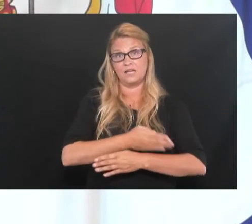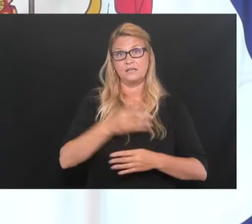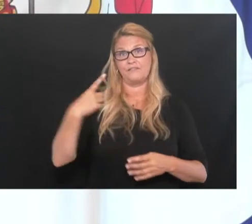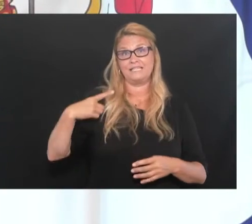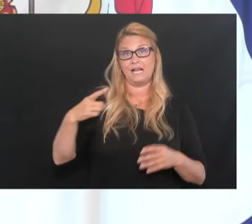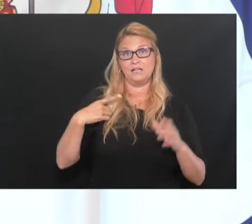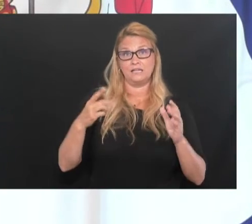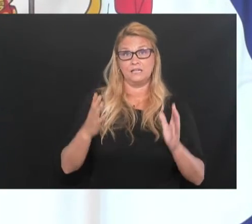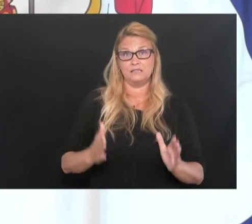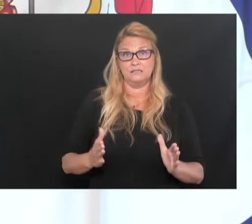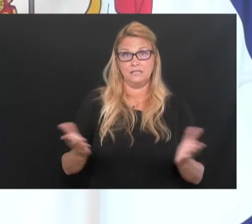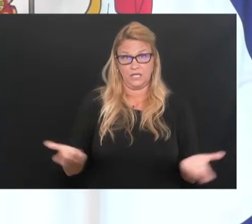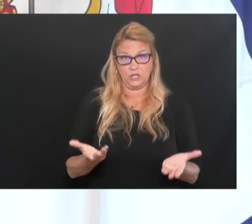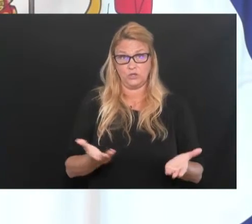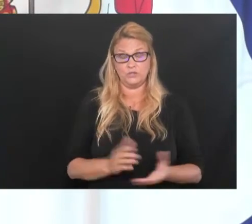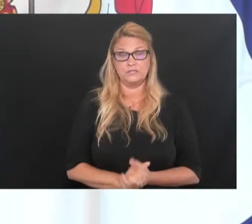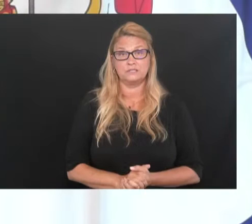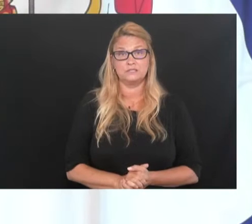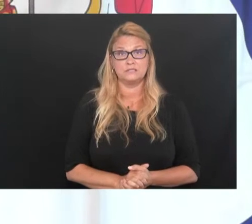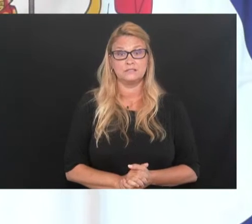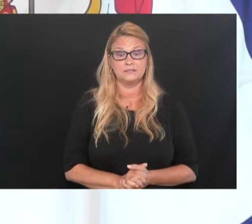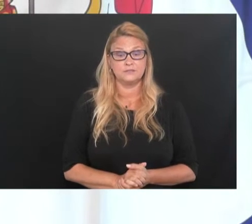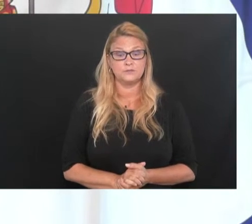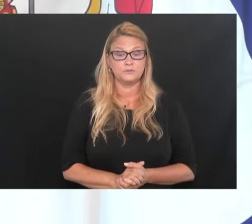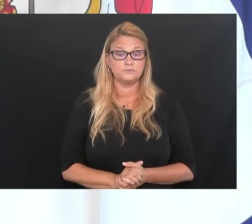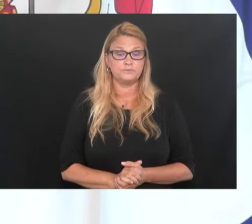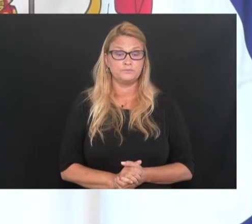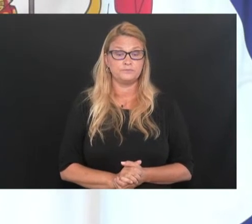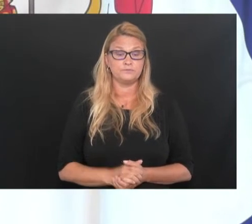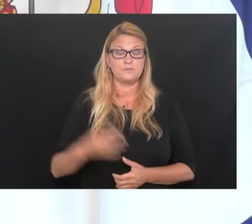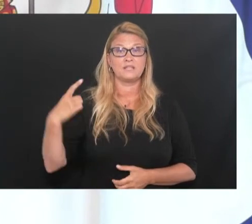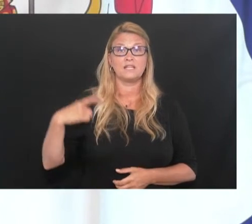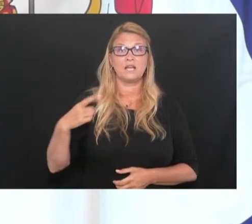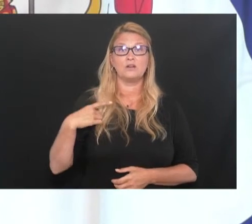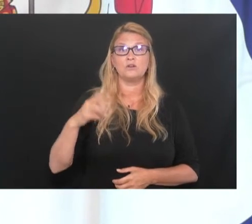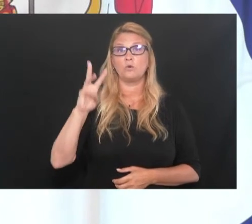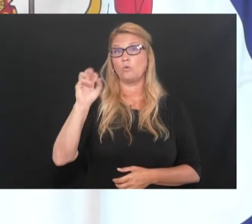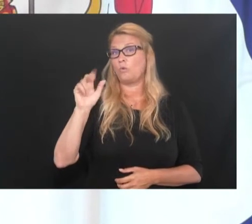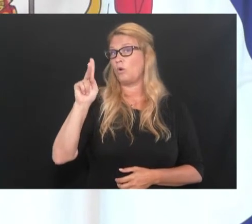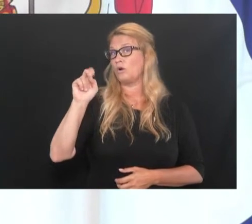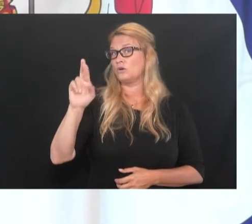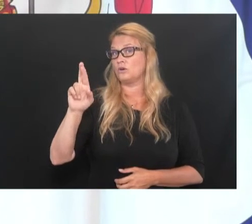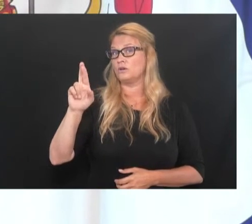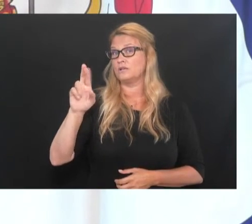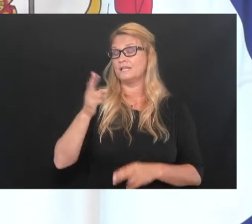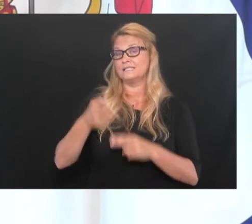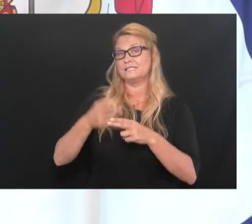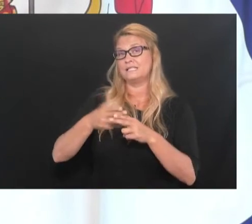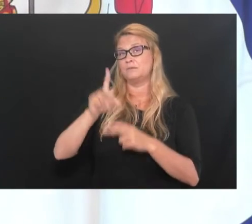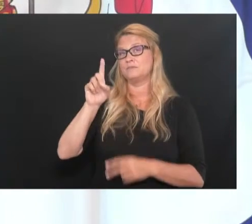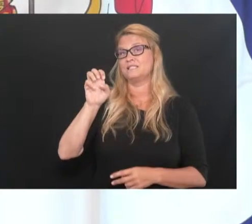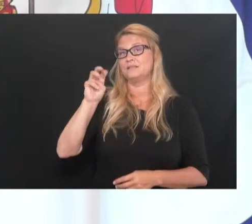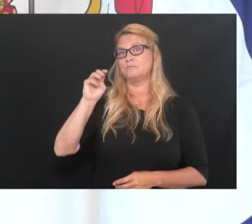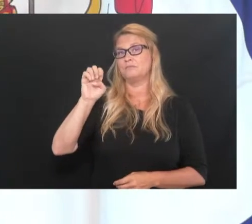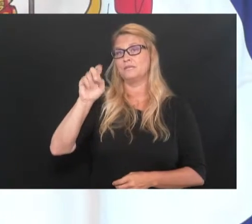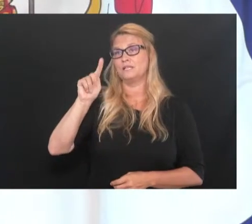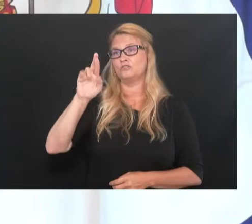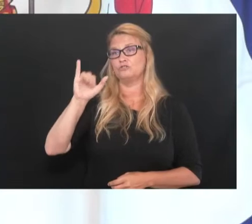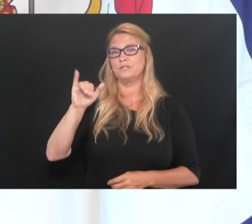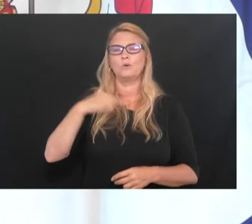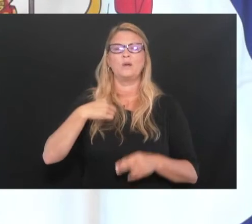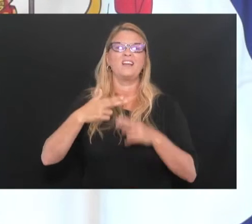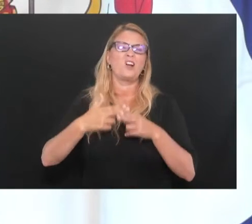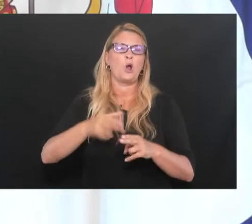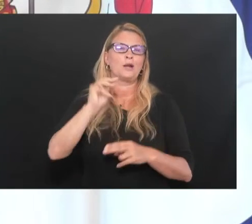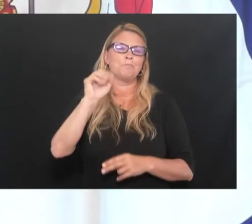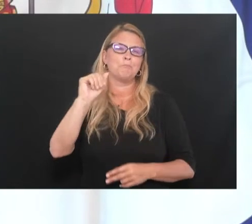we have here, and Delegate Walker's son, Demetrius, who a lot of people call Mac,